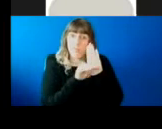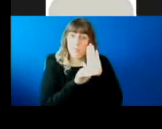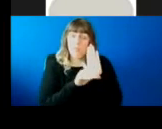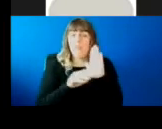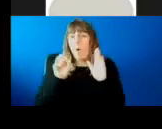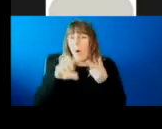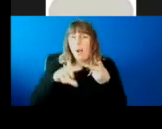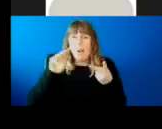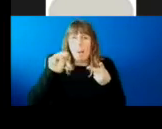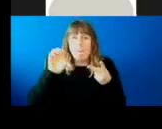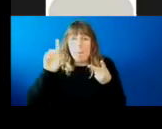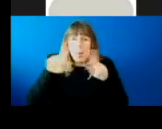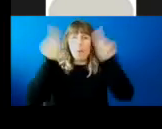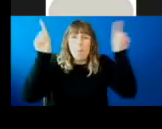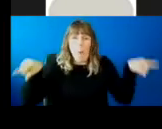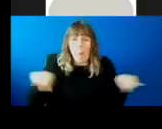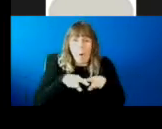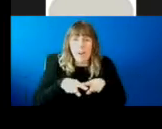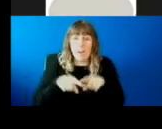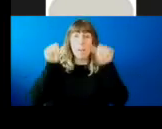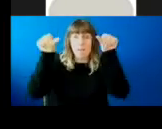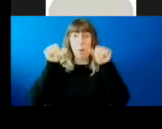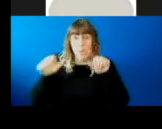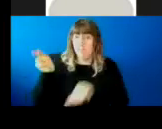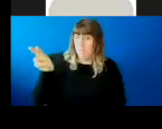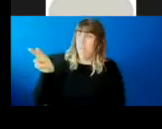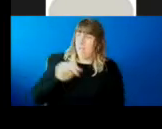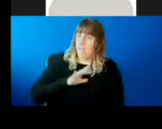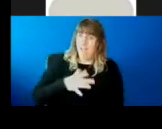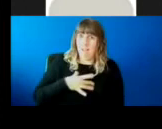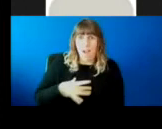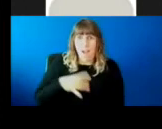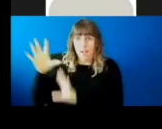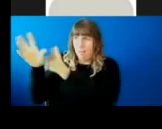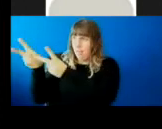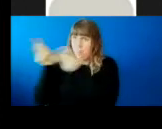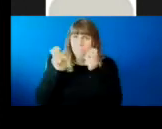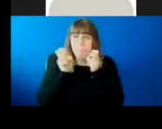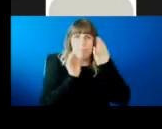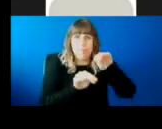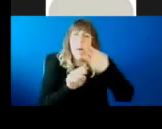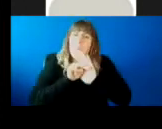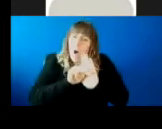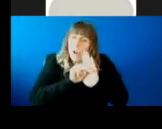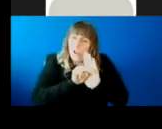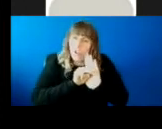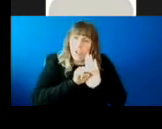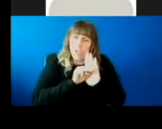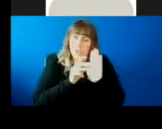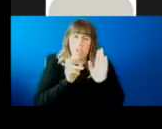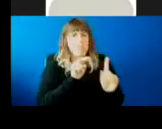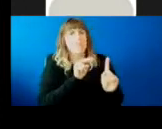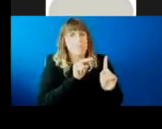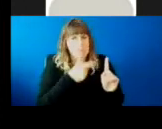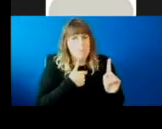some screenshots of posts that you really like, and create sort of a model for yourself. Again,